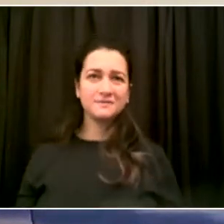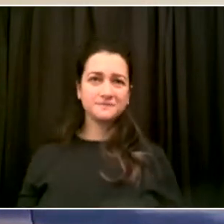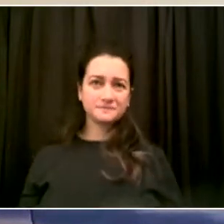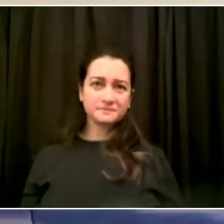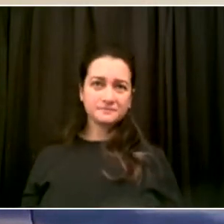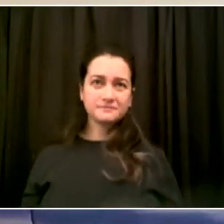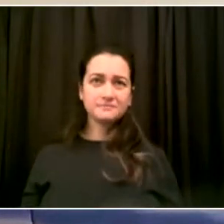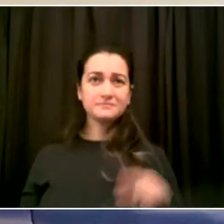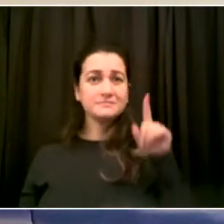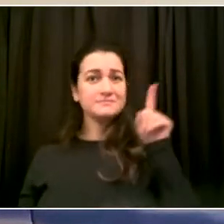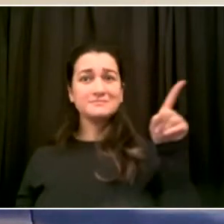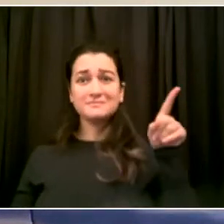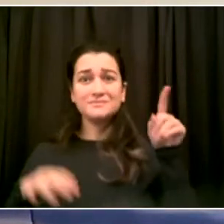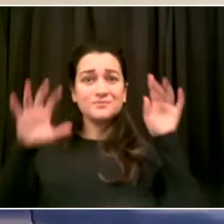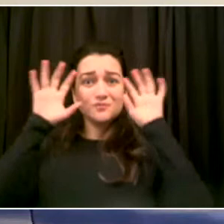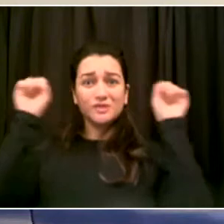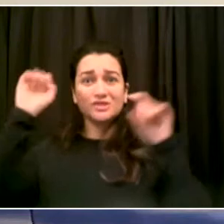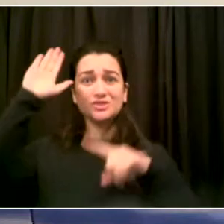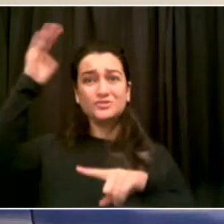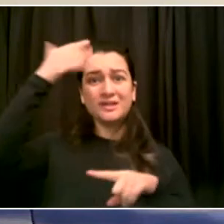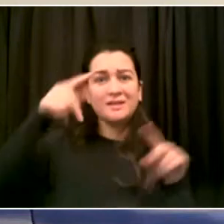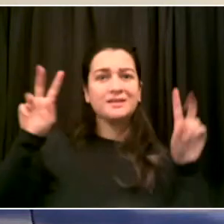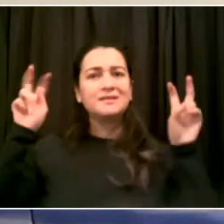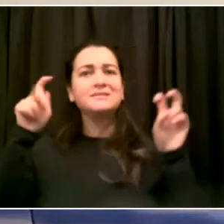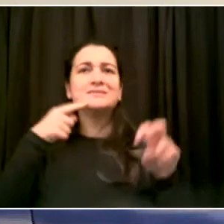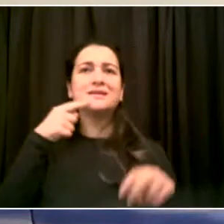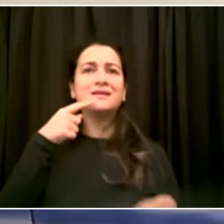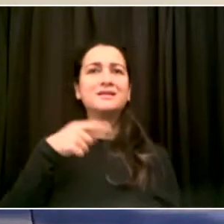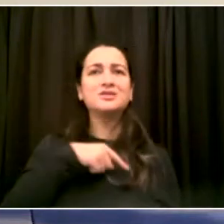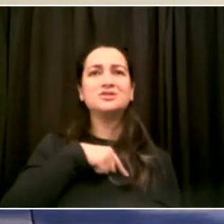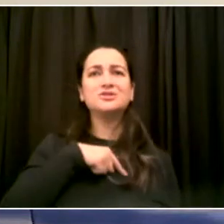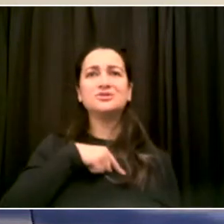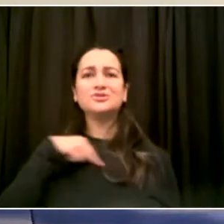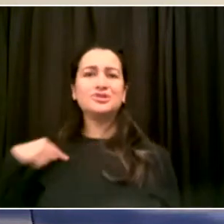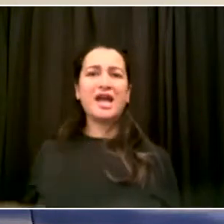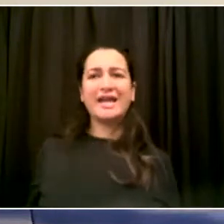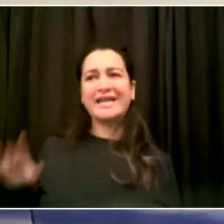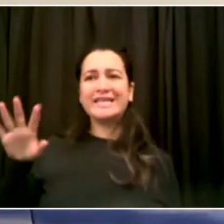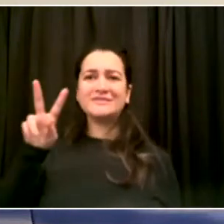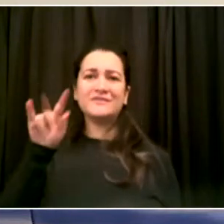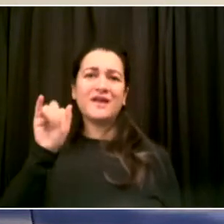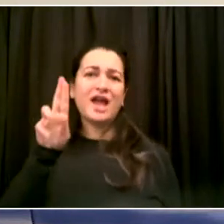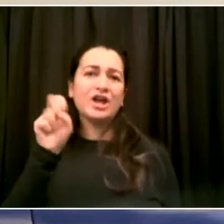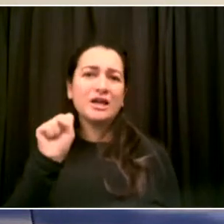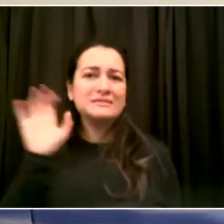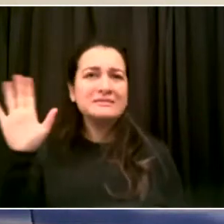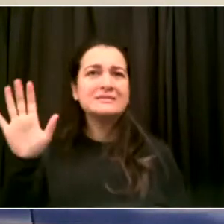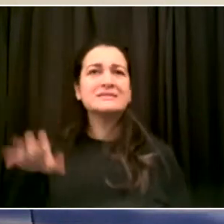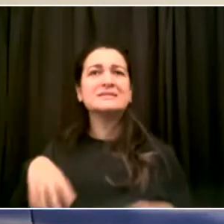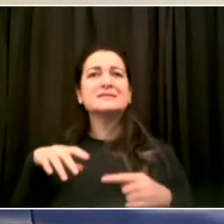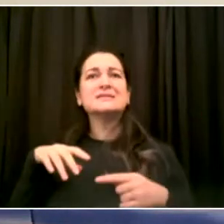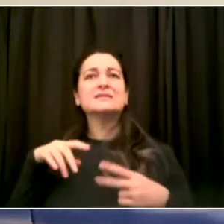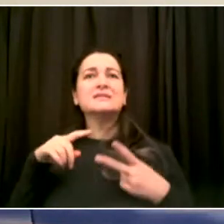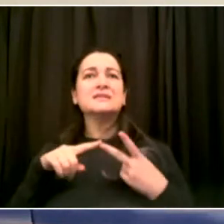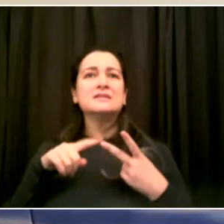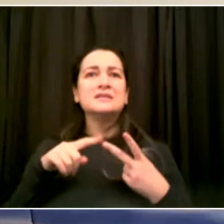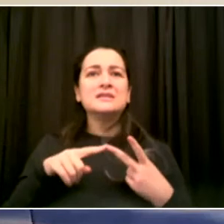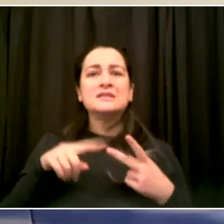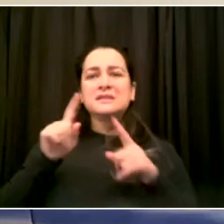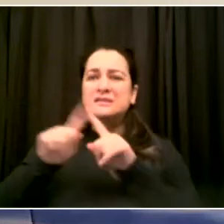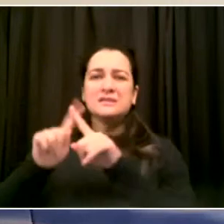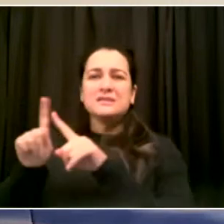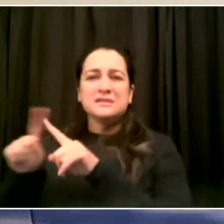and around the country. So many Asian Americans literally live in fear and are afraid to leave